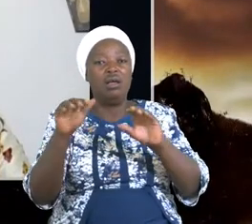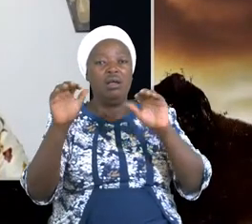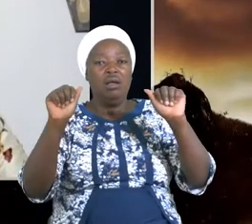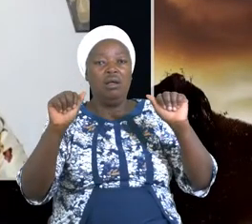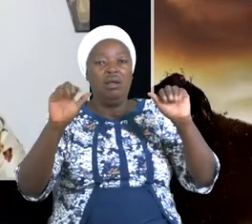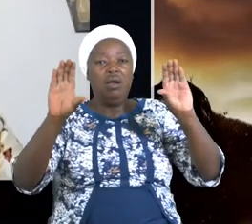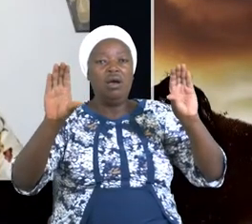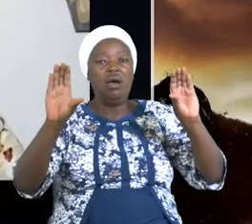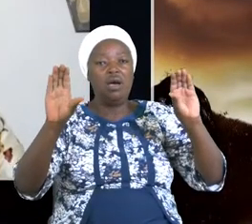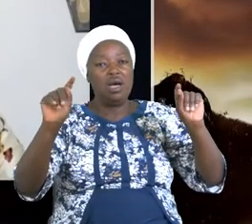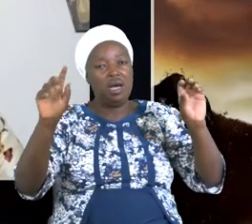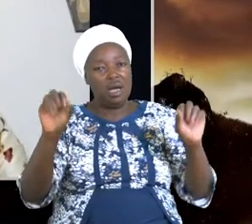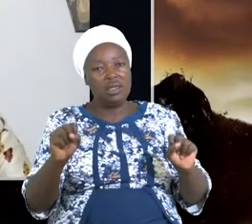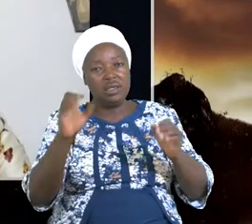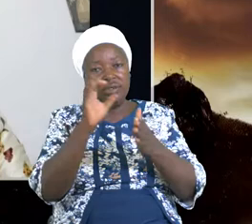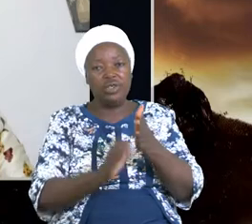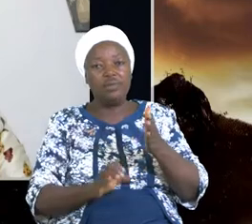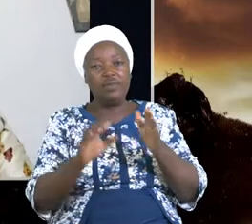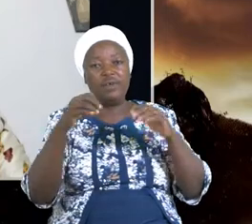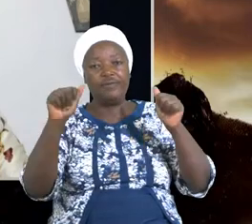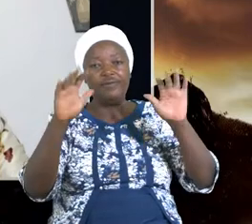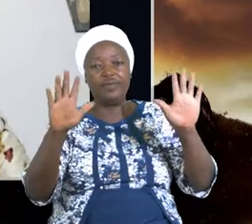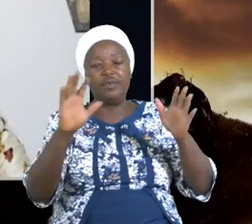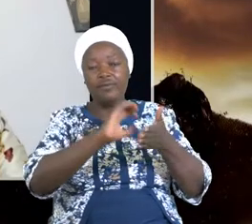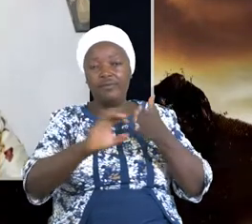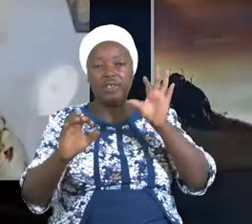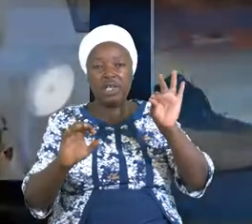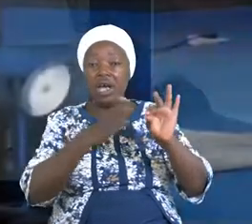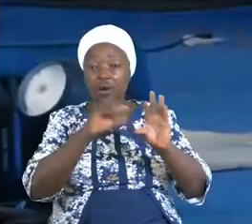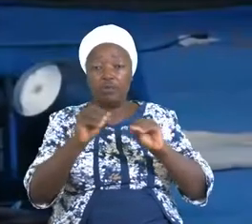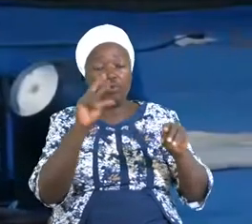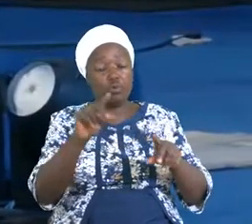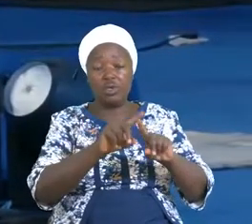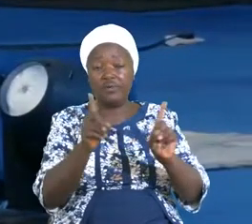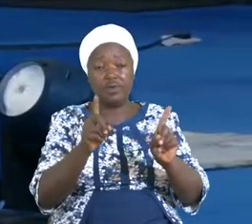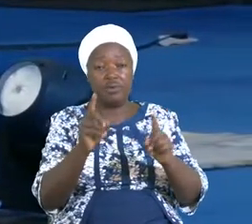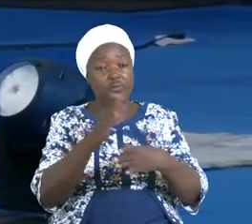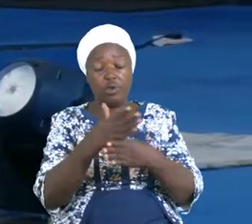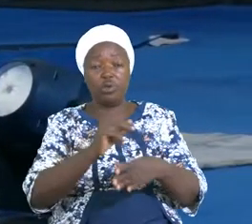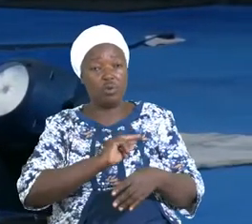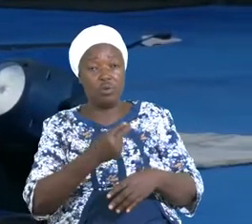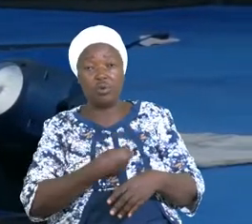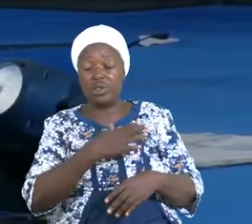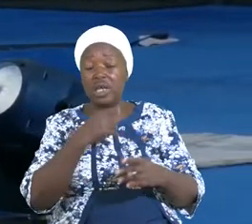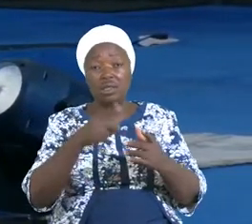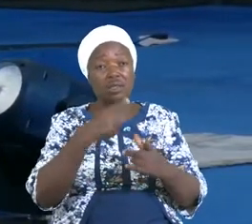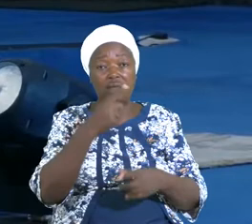reading from verse 9. And put no difference between us and them,